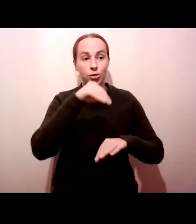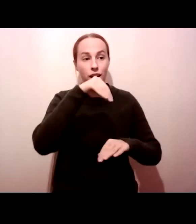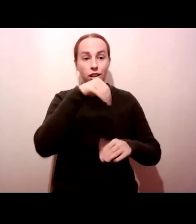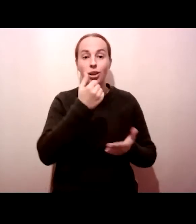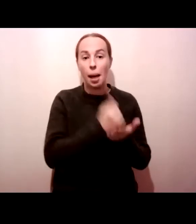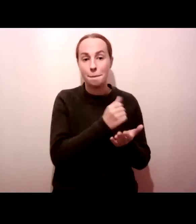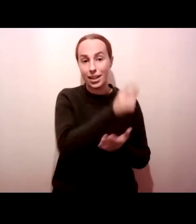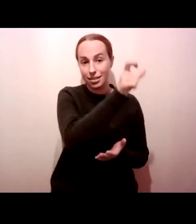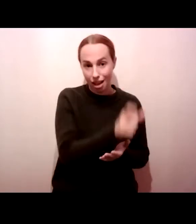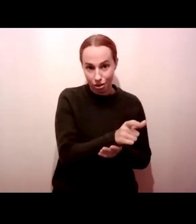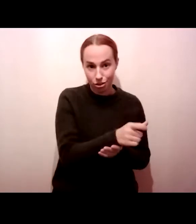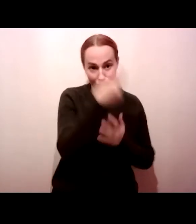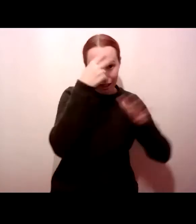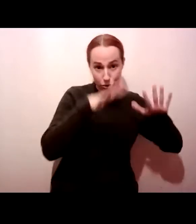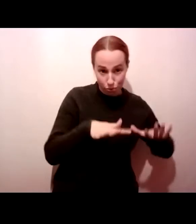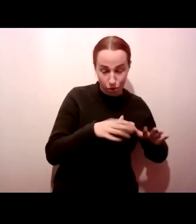ambasadai už